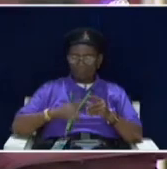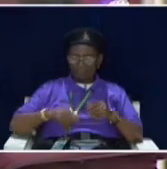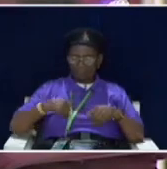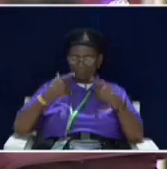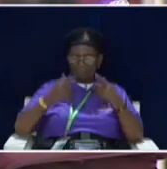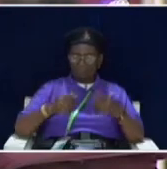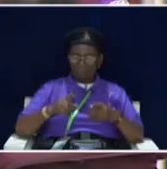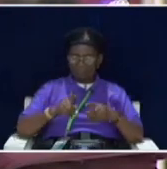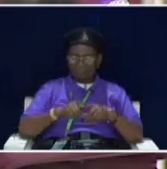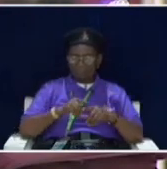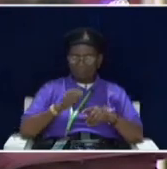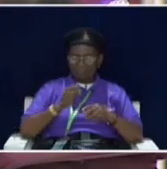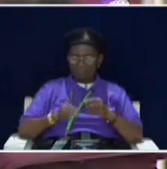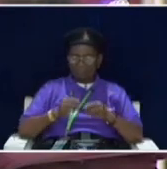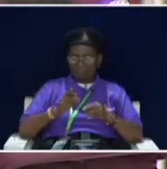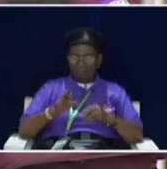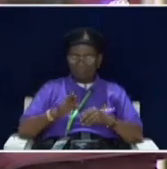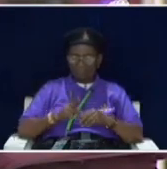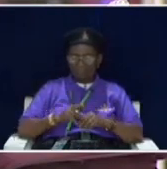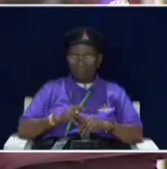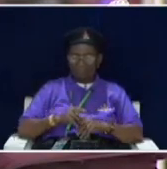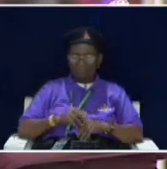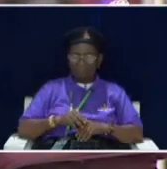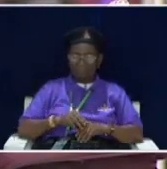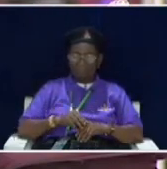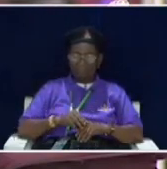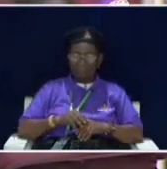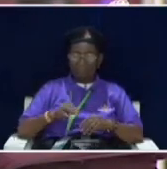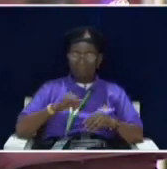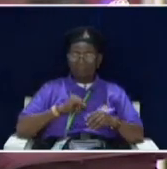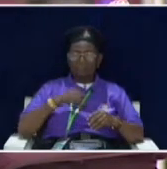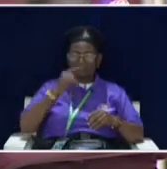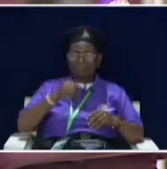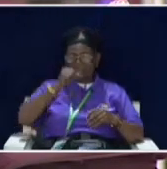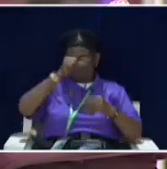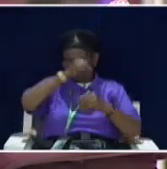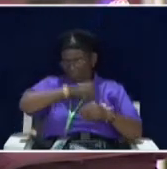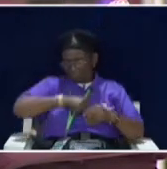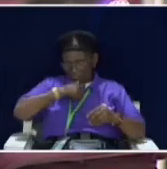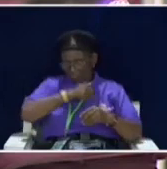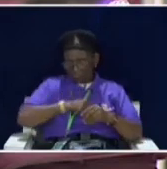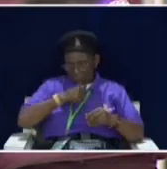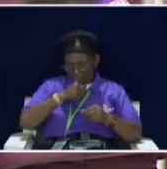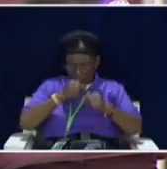you're a backslider, say, Father, I'm sorry I backslid.